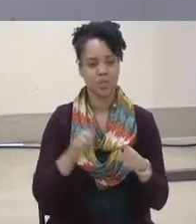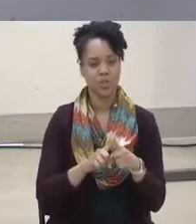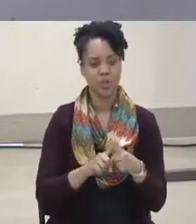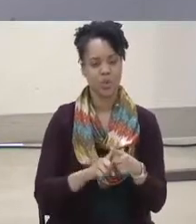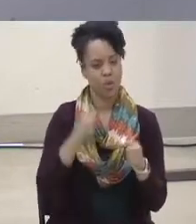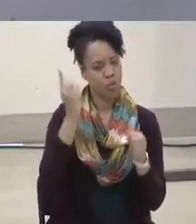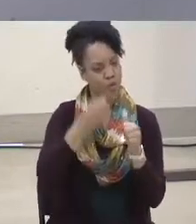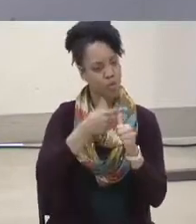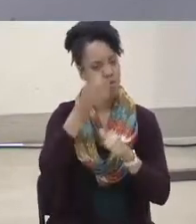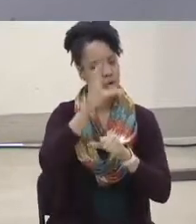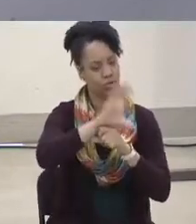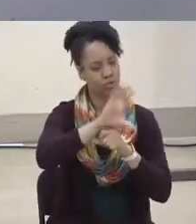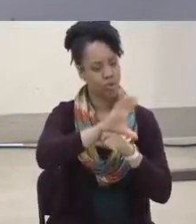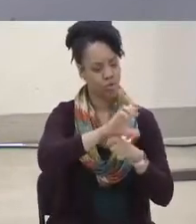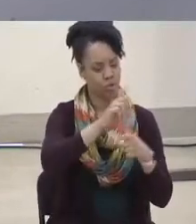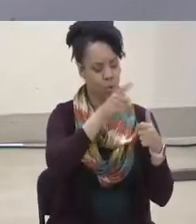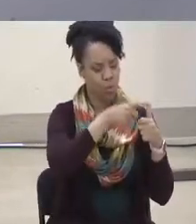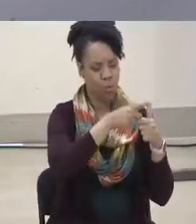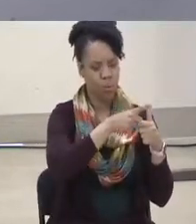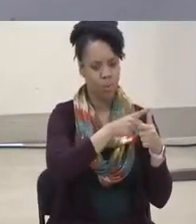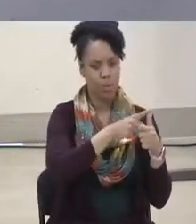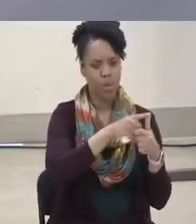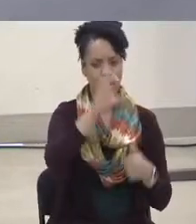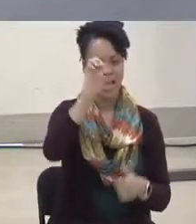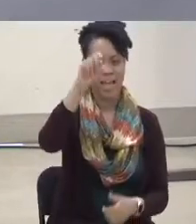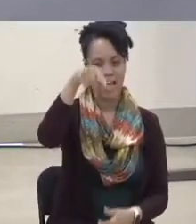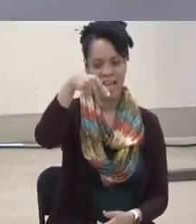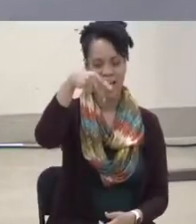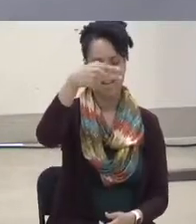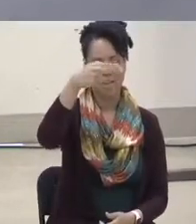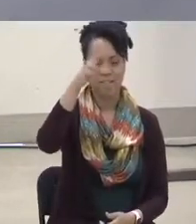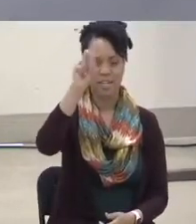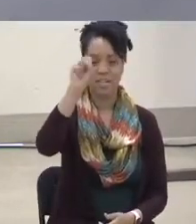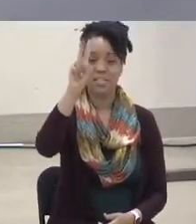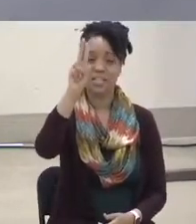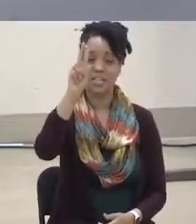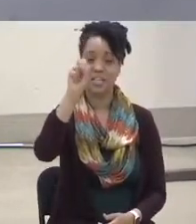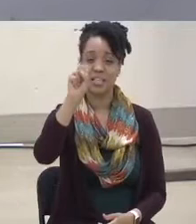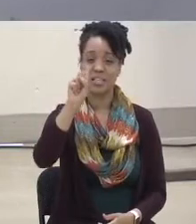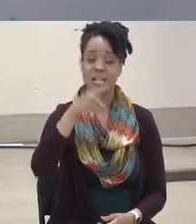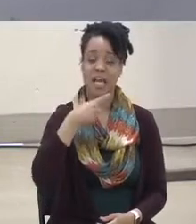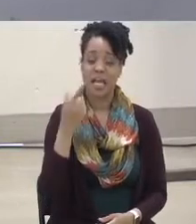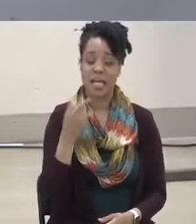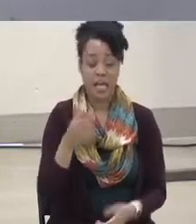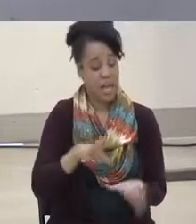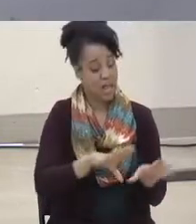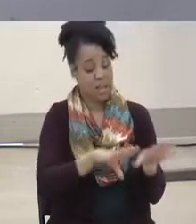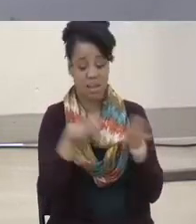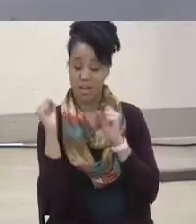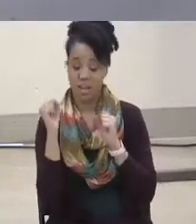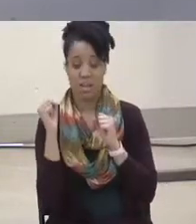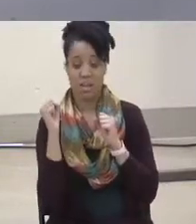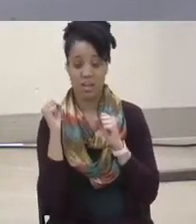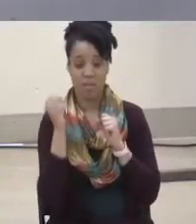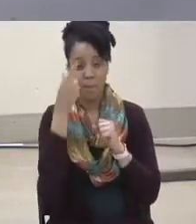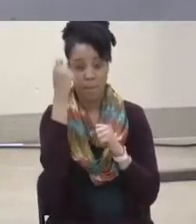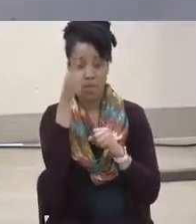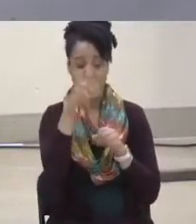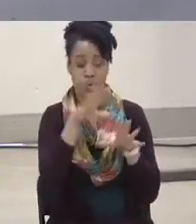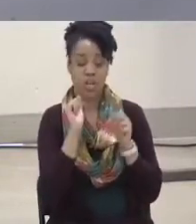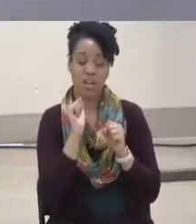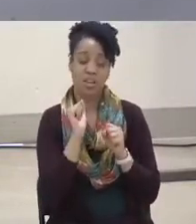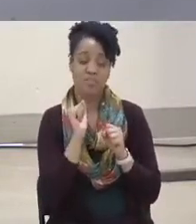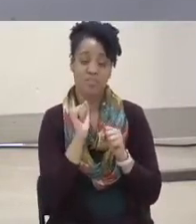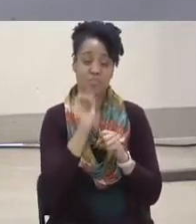first church, the church of Ephesus, he let them know, I'll get my hat and leave because you left your first